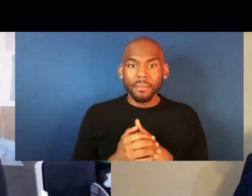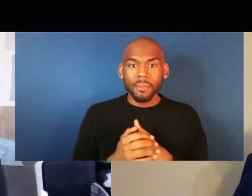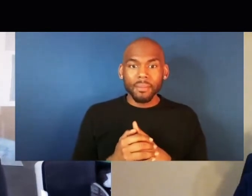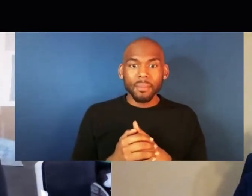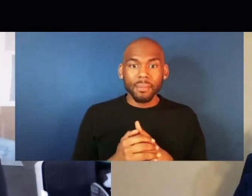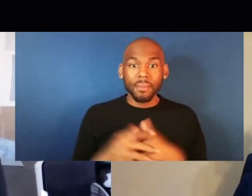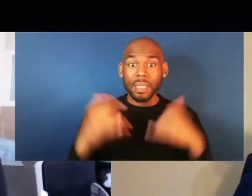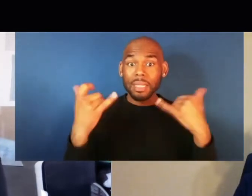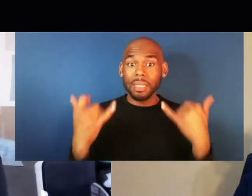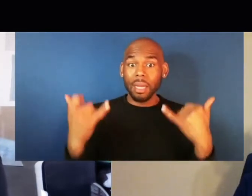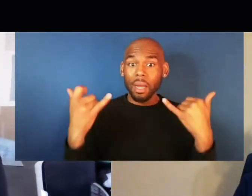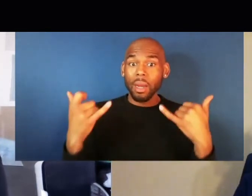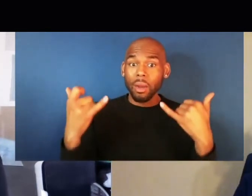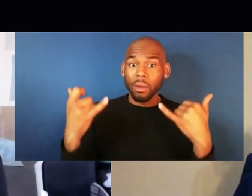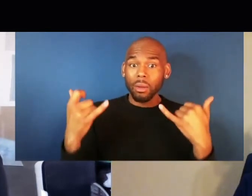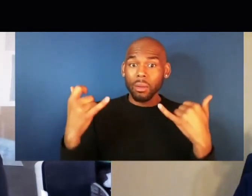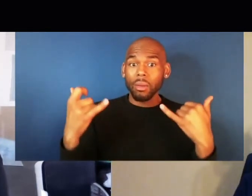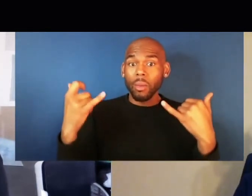And